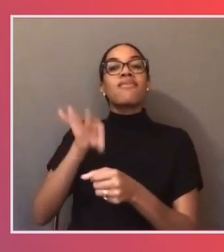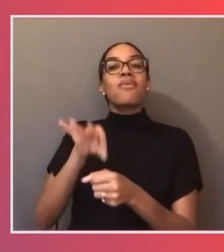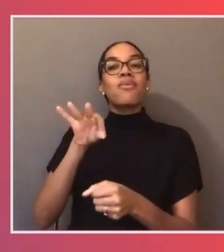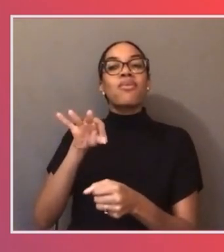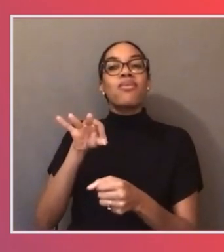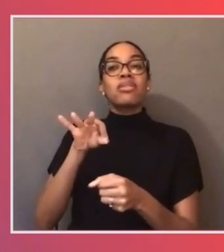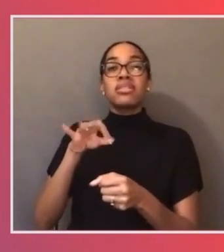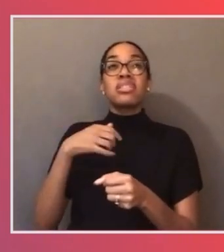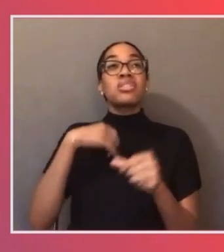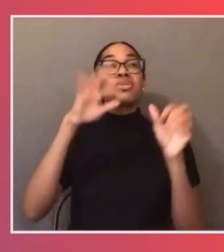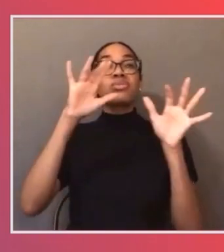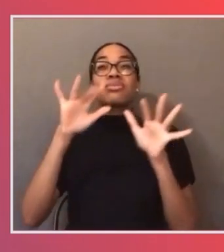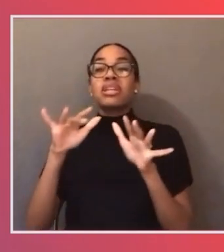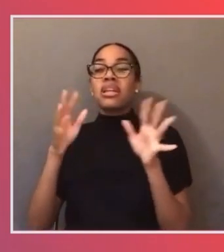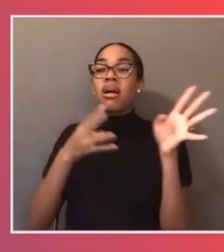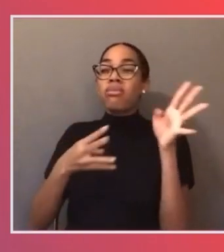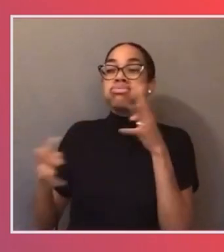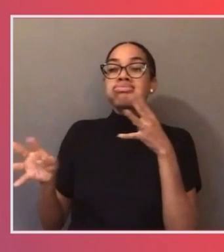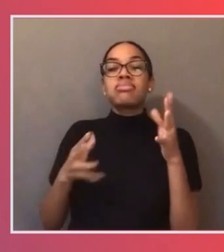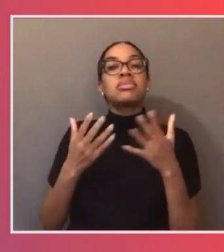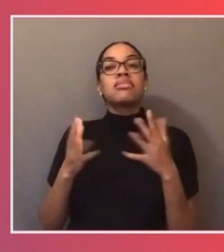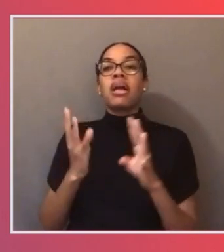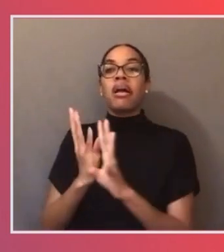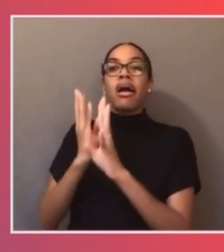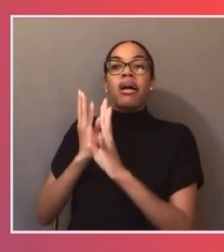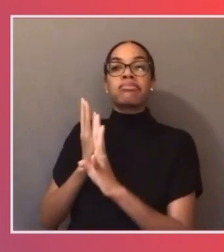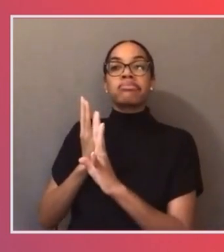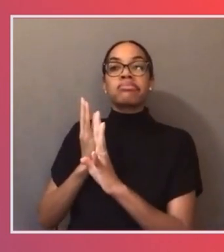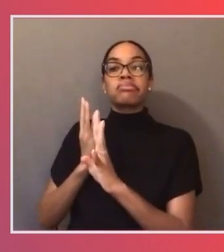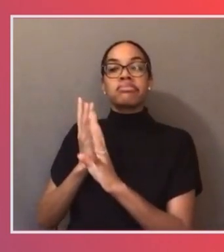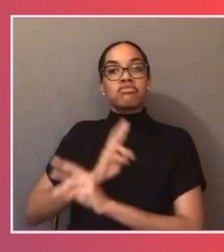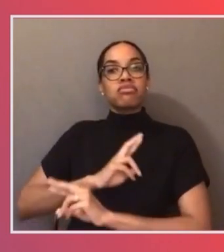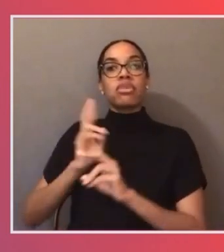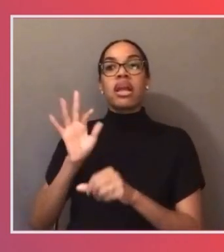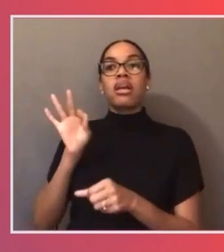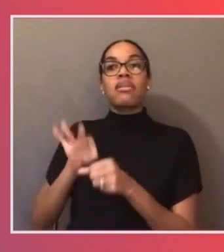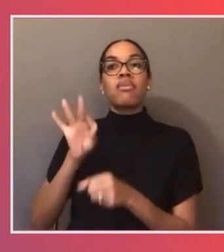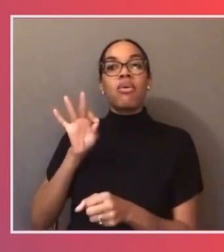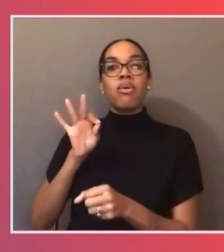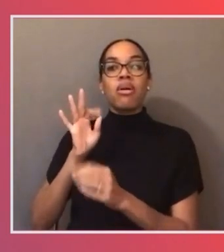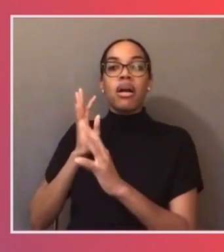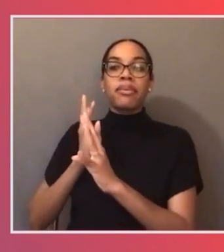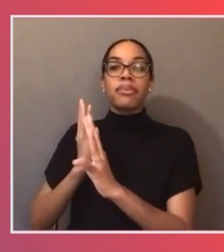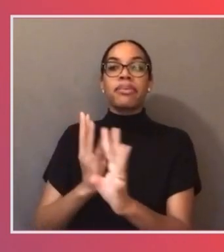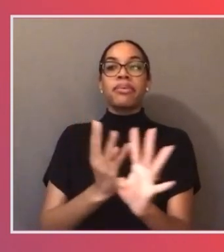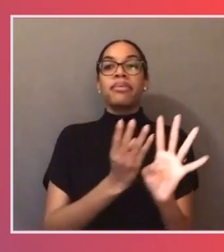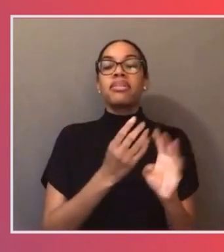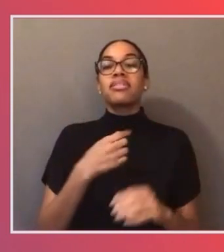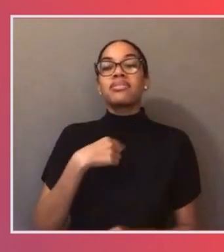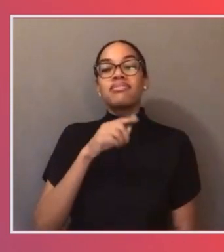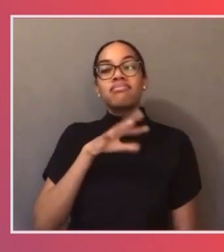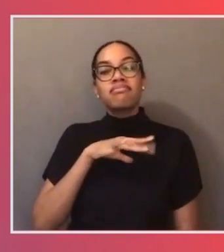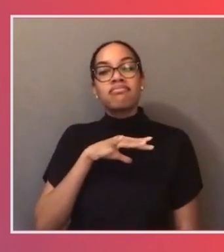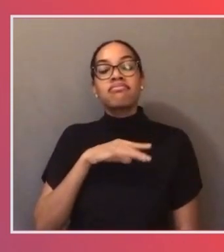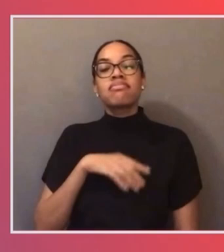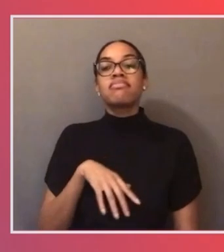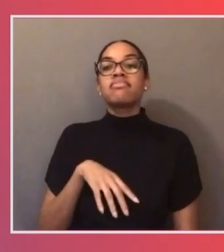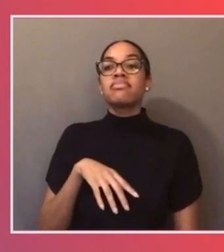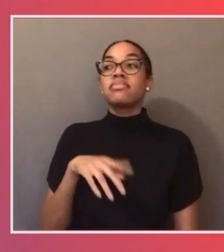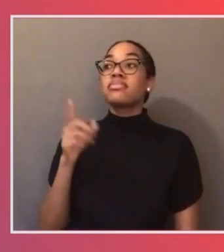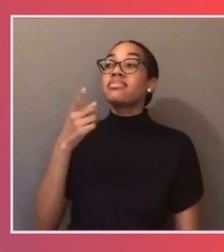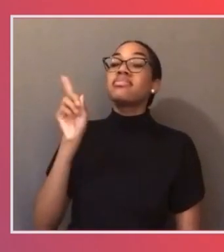state officials who are making it difficult for people to vote or trying to make it confusing for people to vote. But folks are suiting up in our